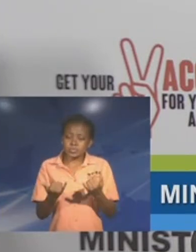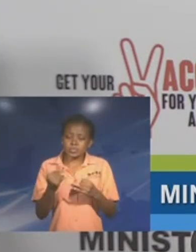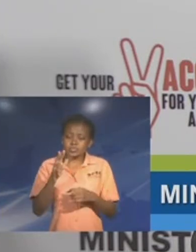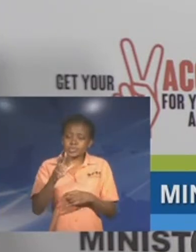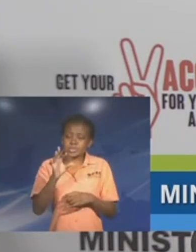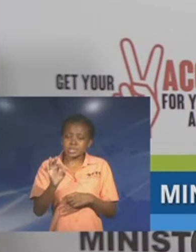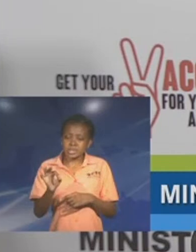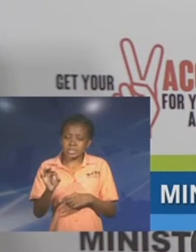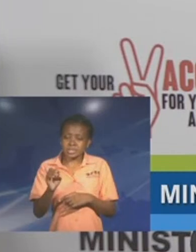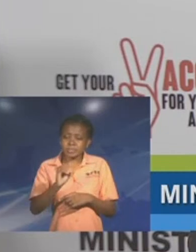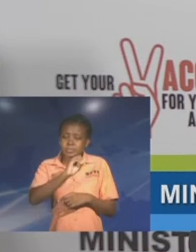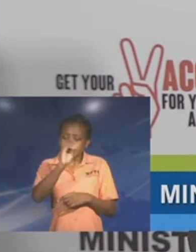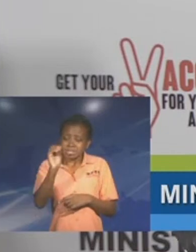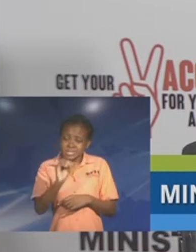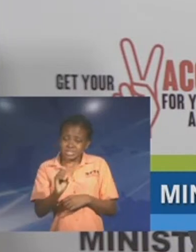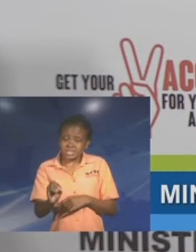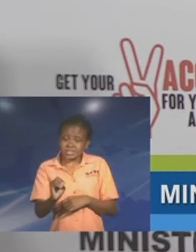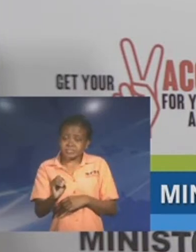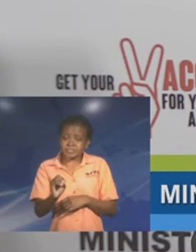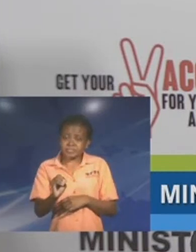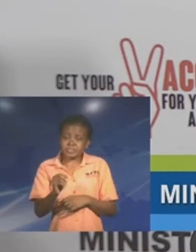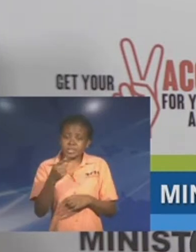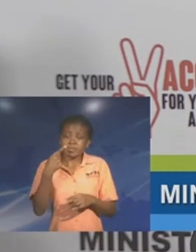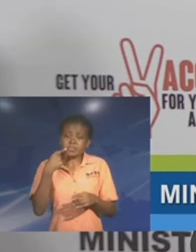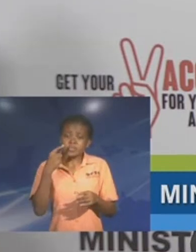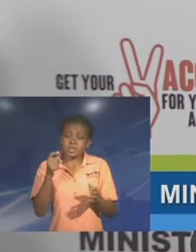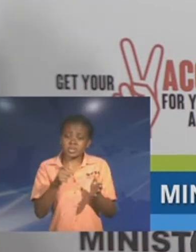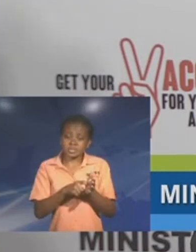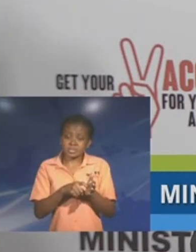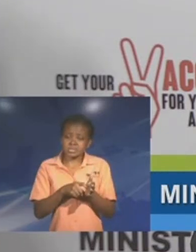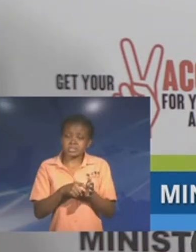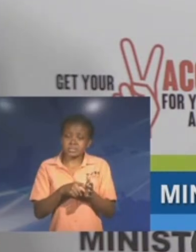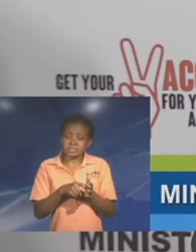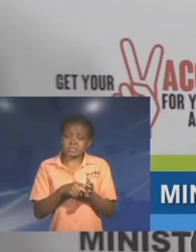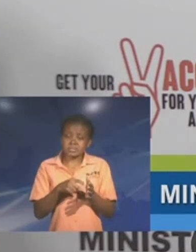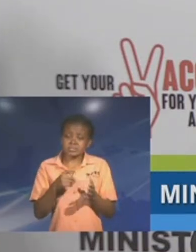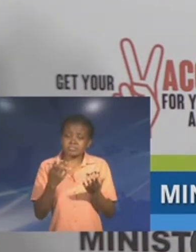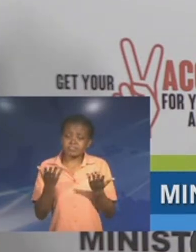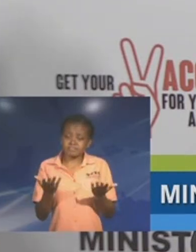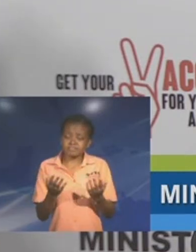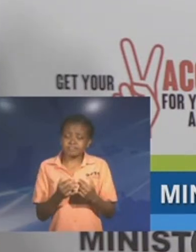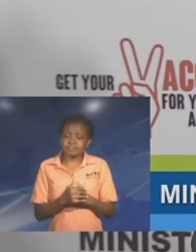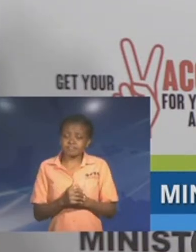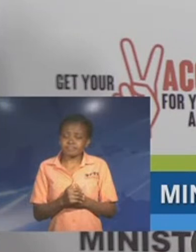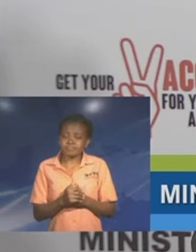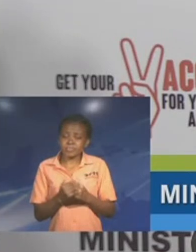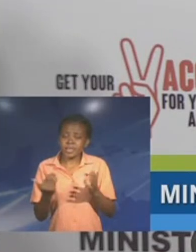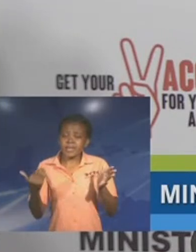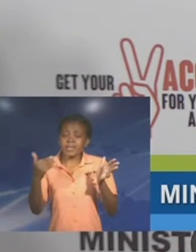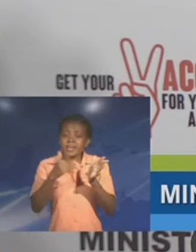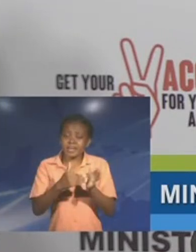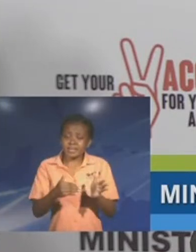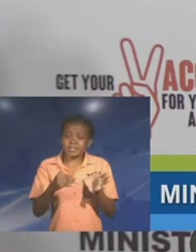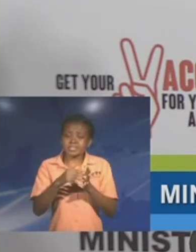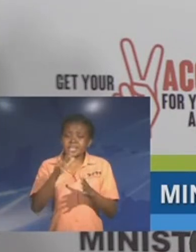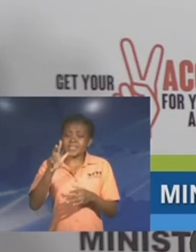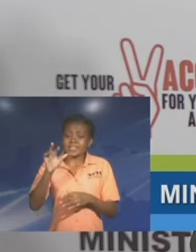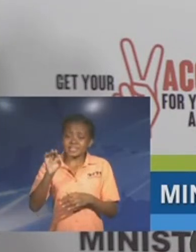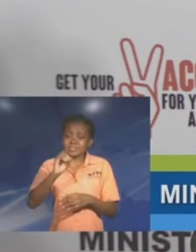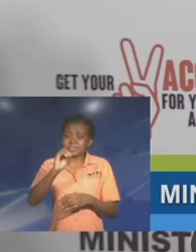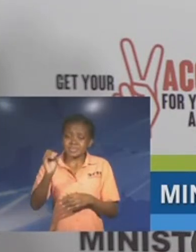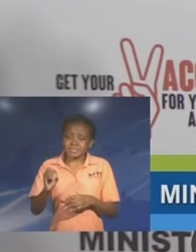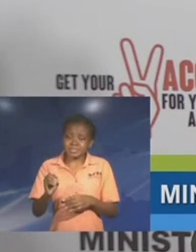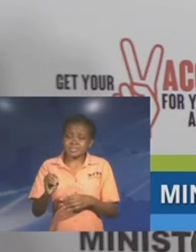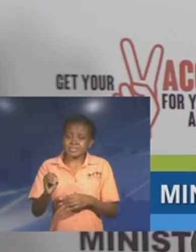samples that we are taking of people presenting with viral illnesses are now once again COVID-19. So close